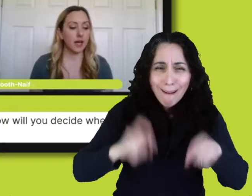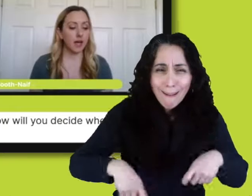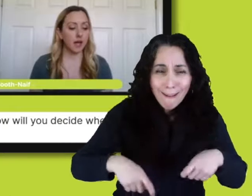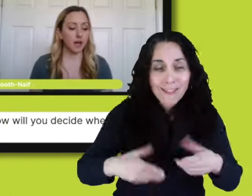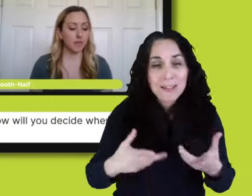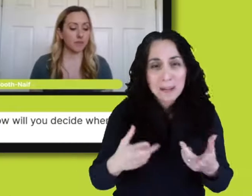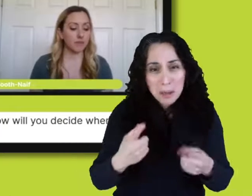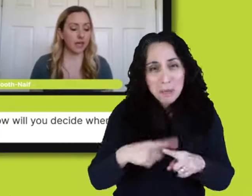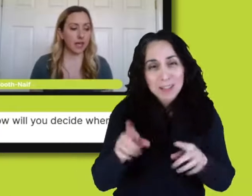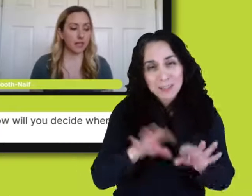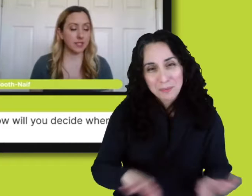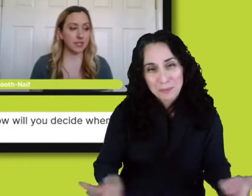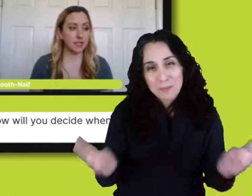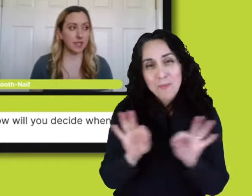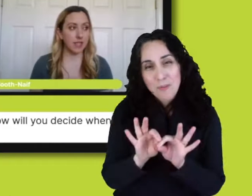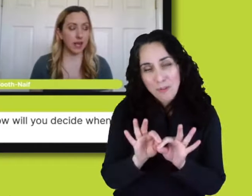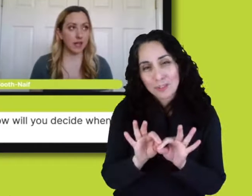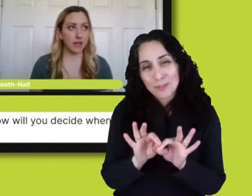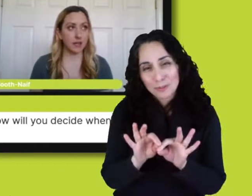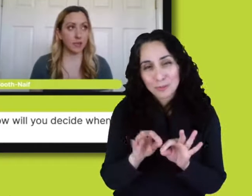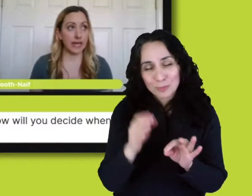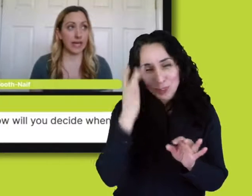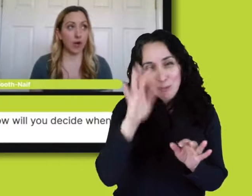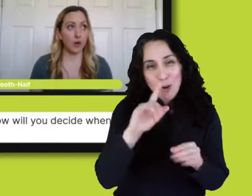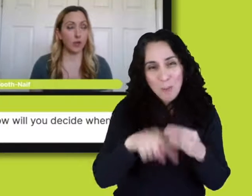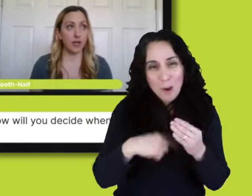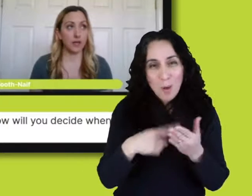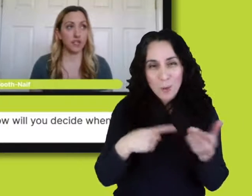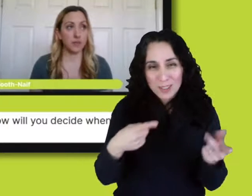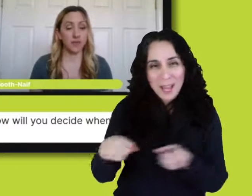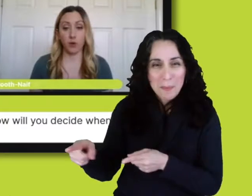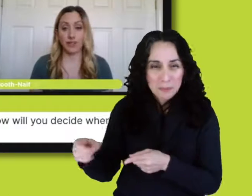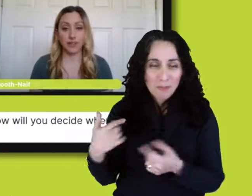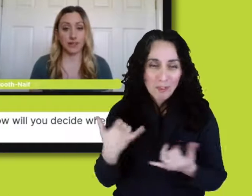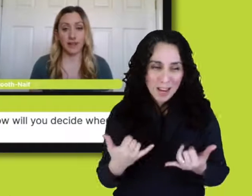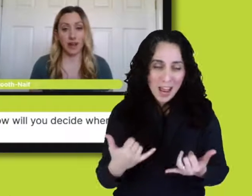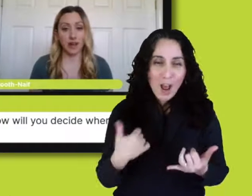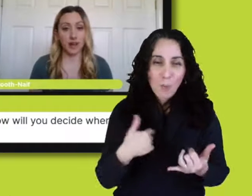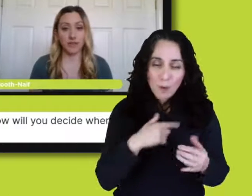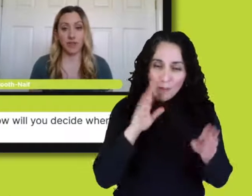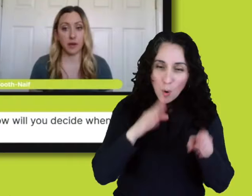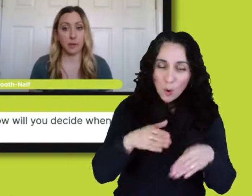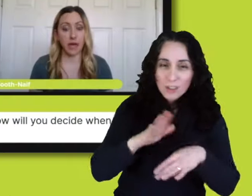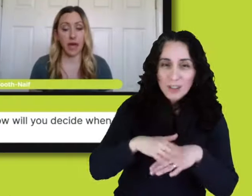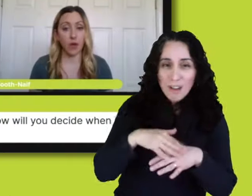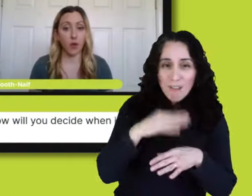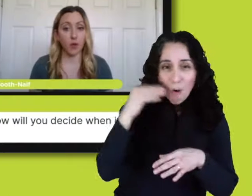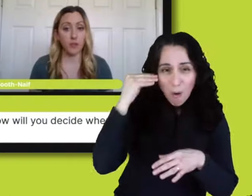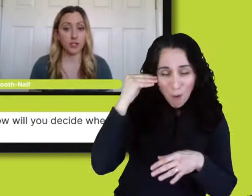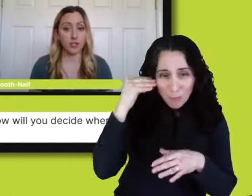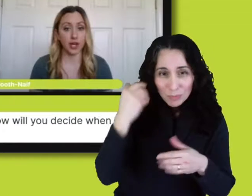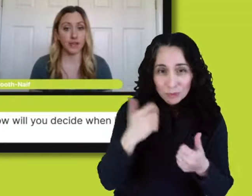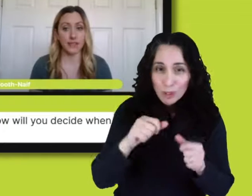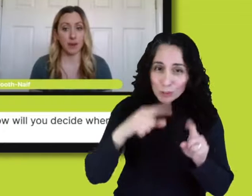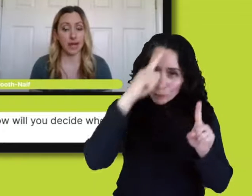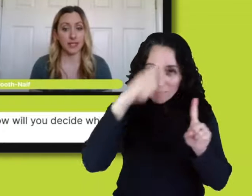on. And right now, we've just been focusing a lot of therapy at home and just trying to stay